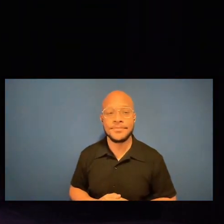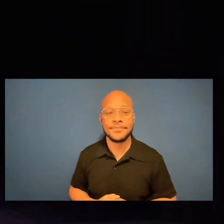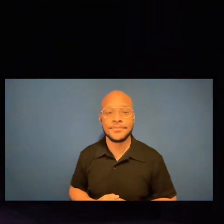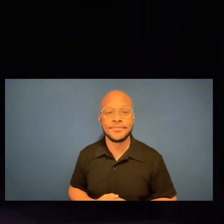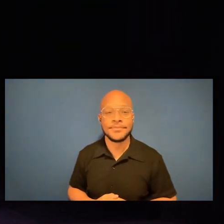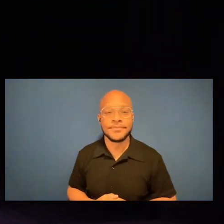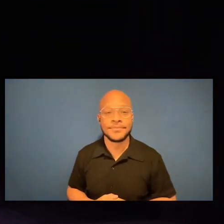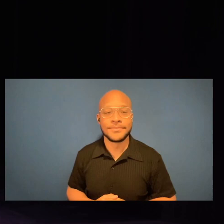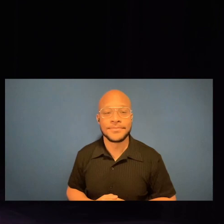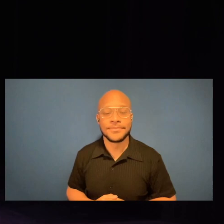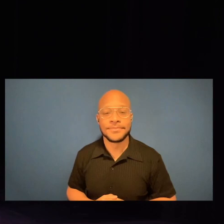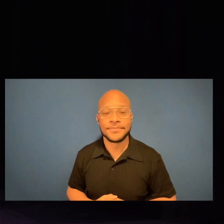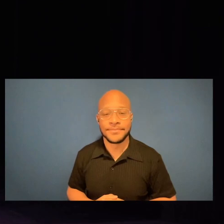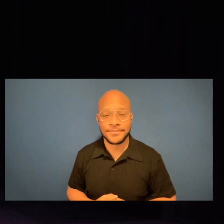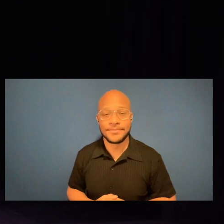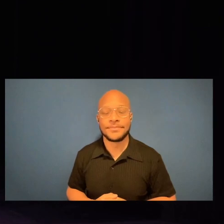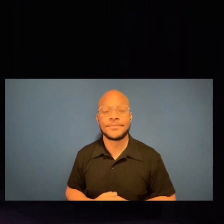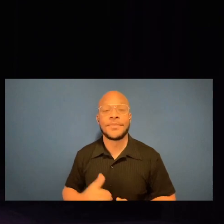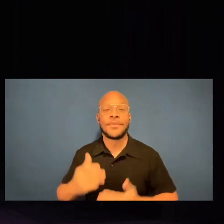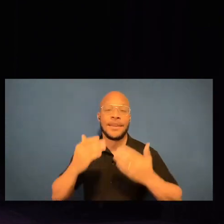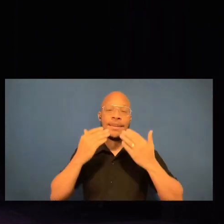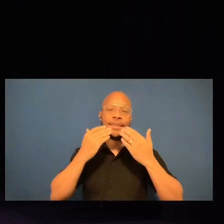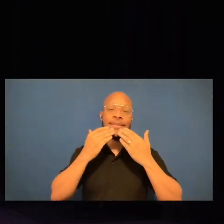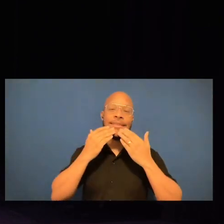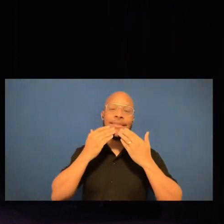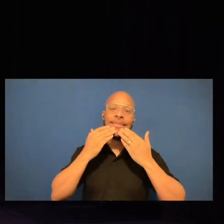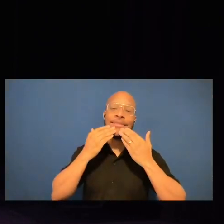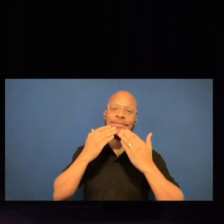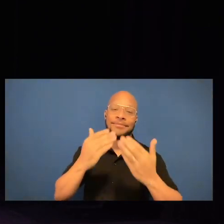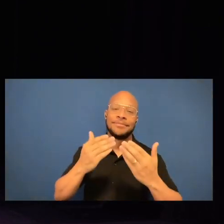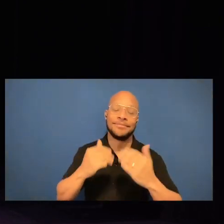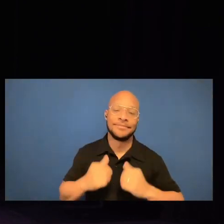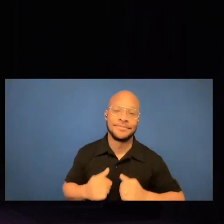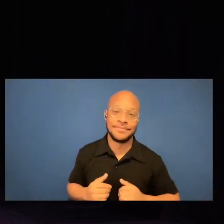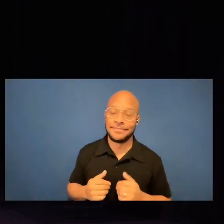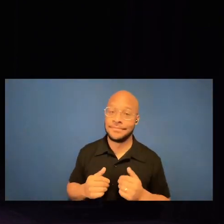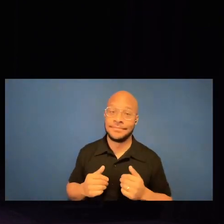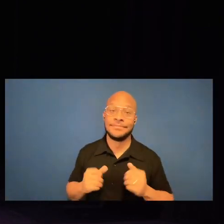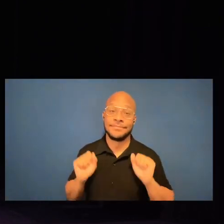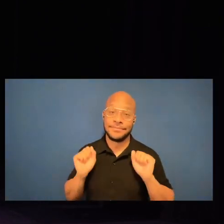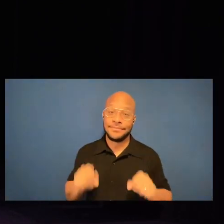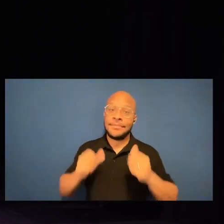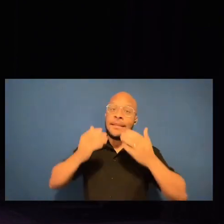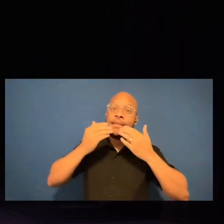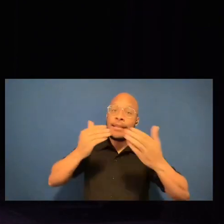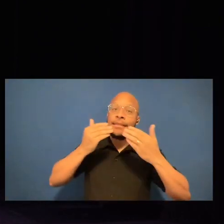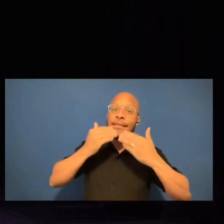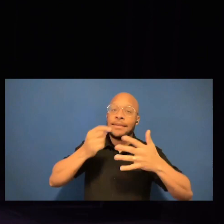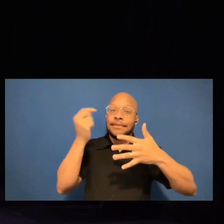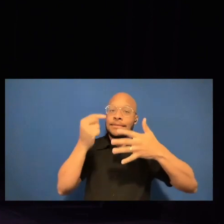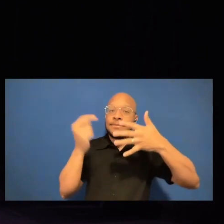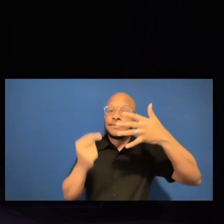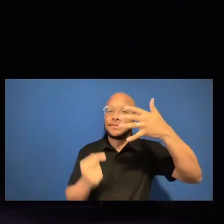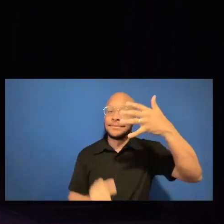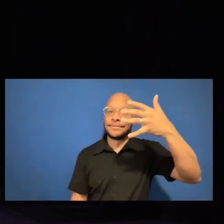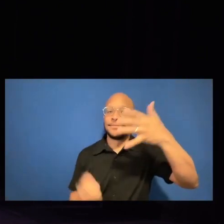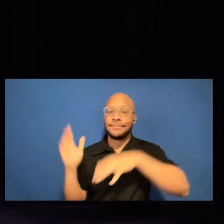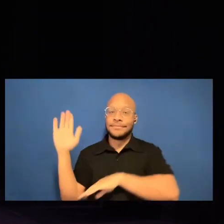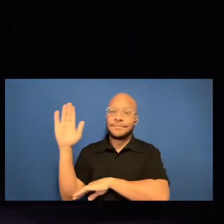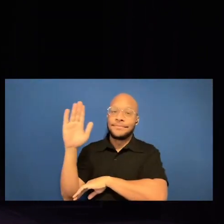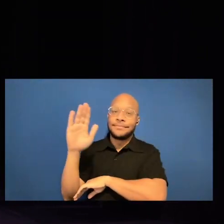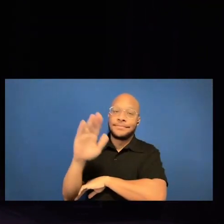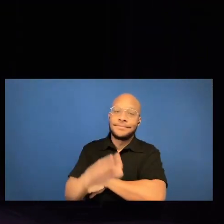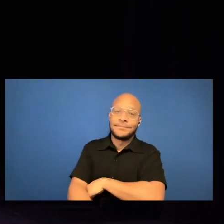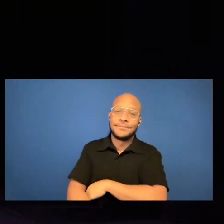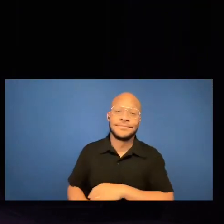Thank you. There's a lot of thank yous, and we could be here all afternoon. But I want to, first of all,